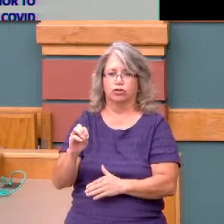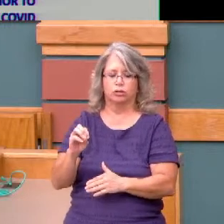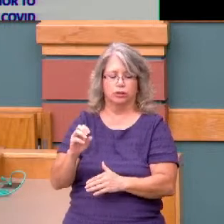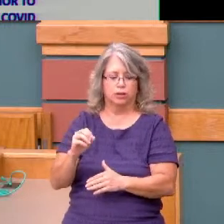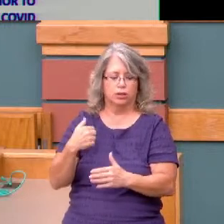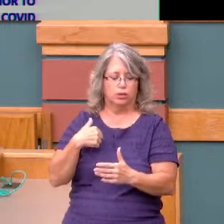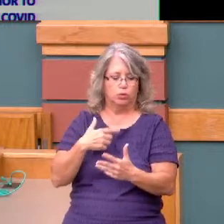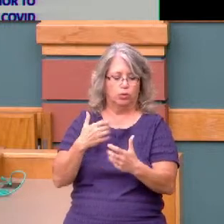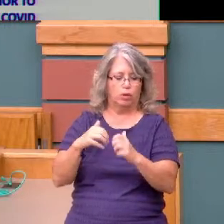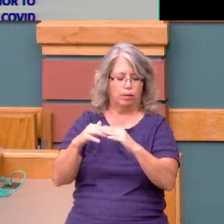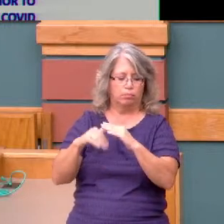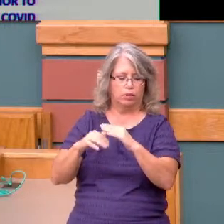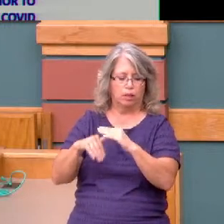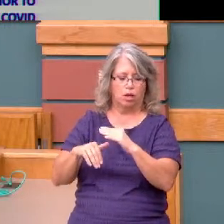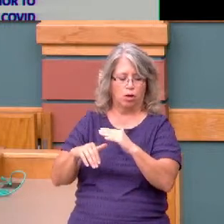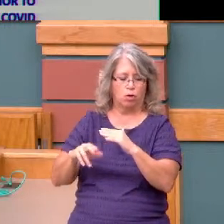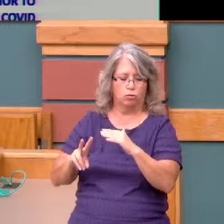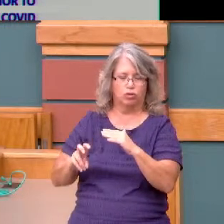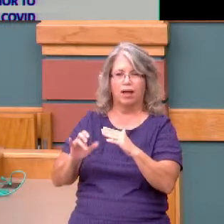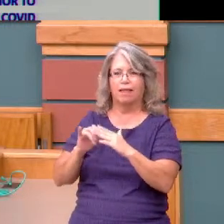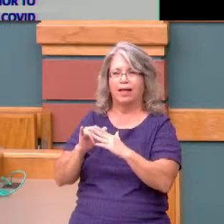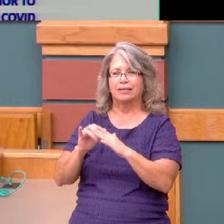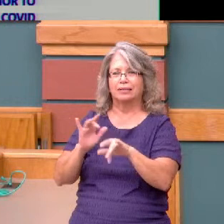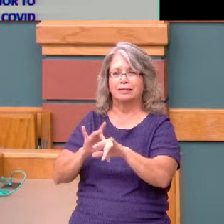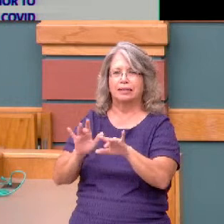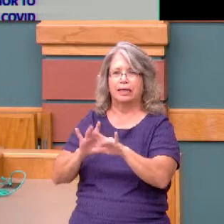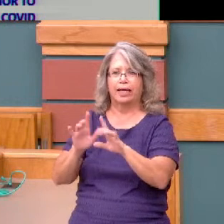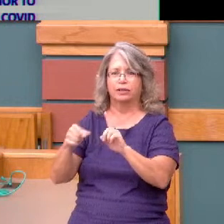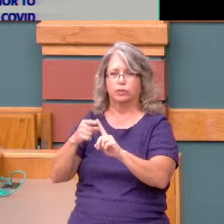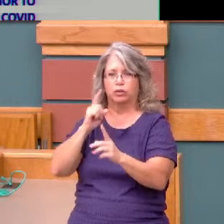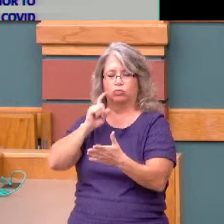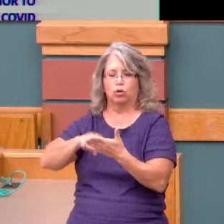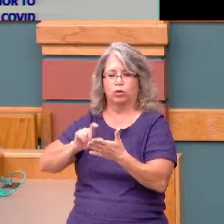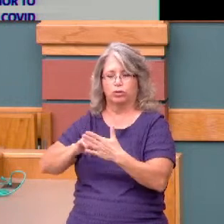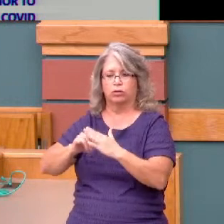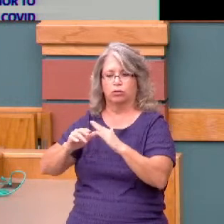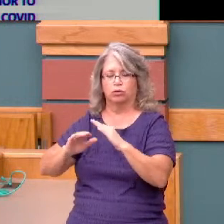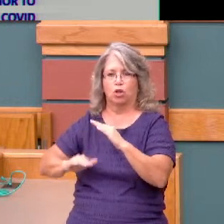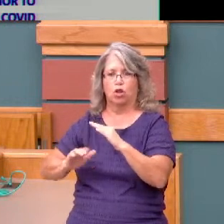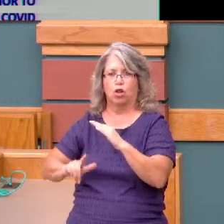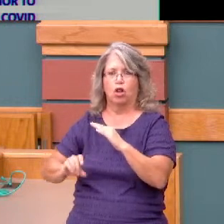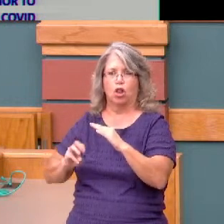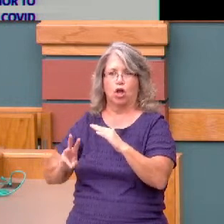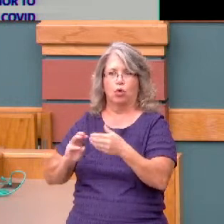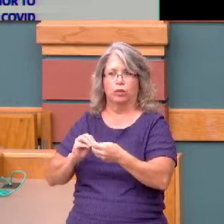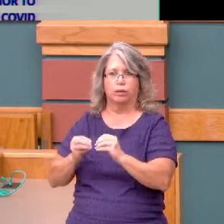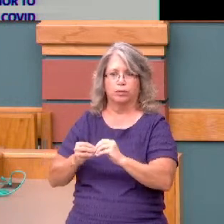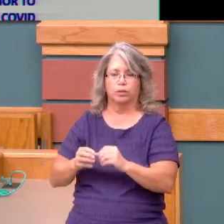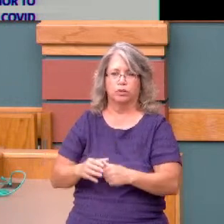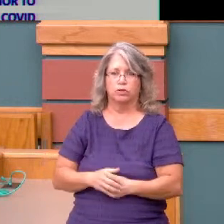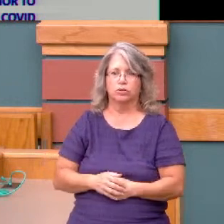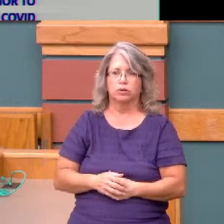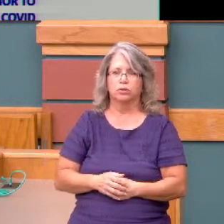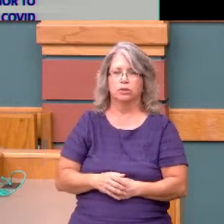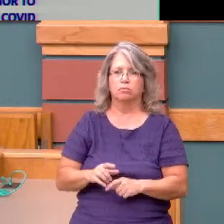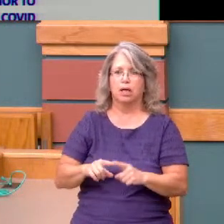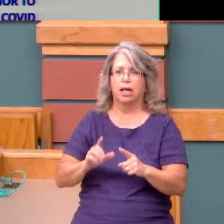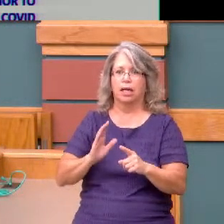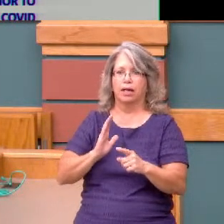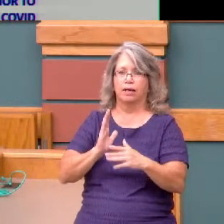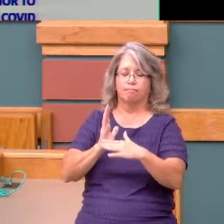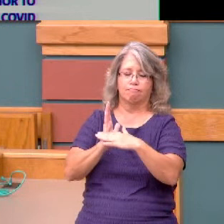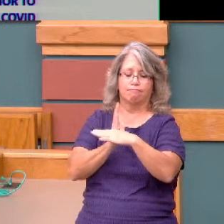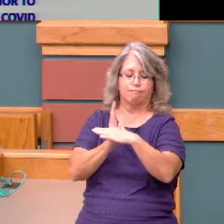a Sunday when you see those low numbers. The Sunday numbers always very low. On average, the lines up